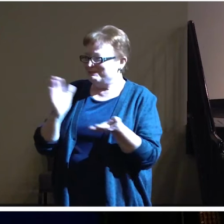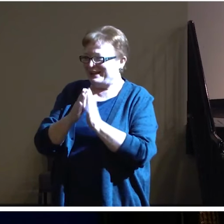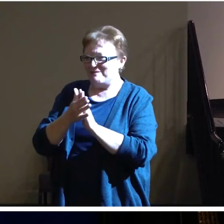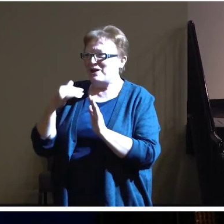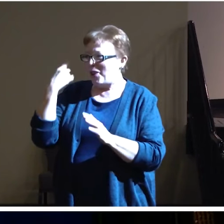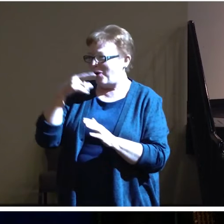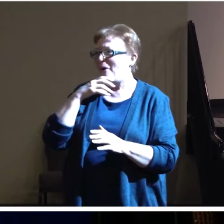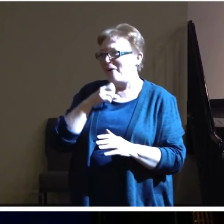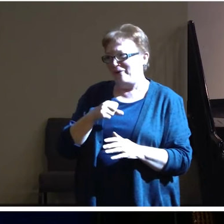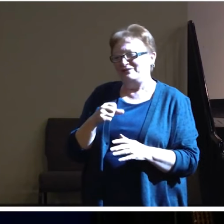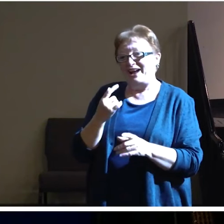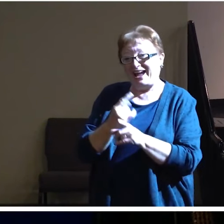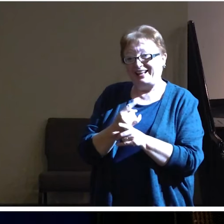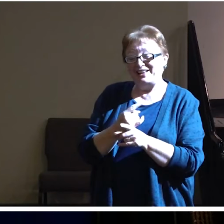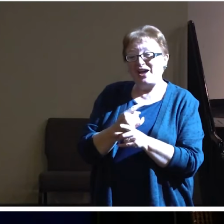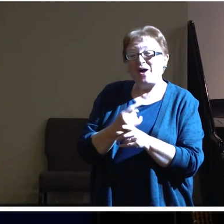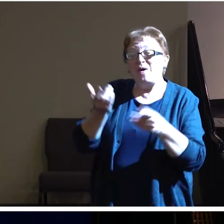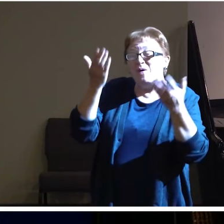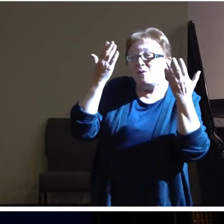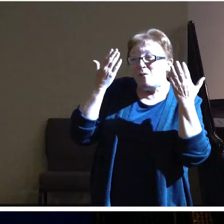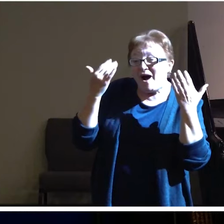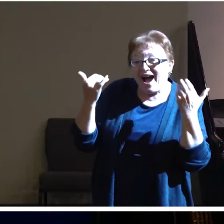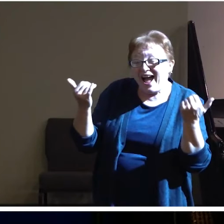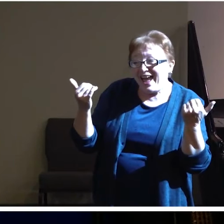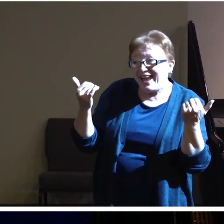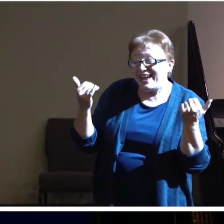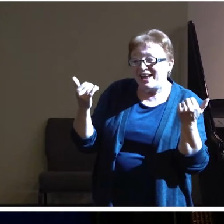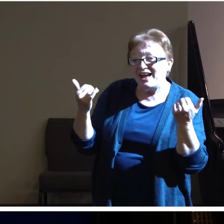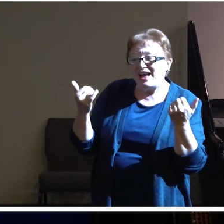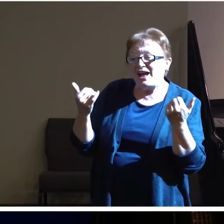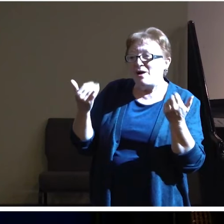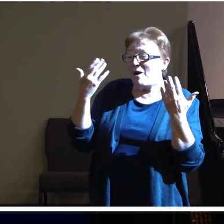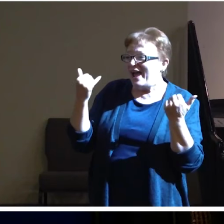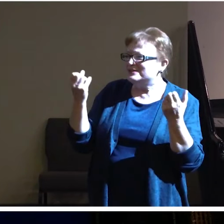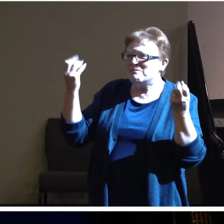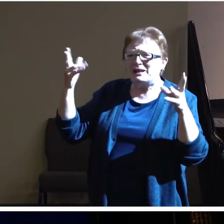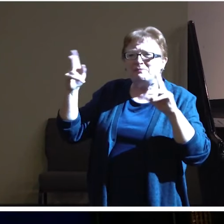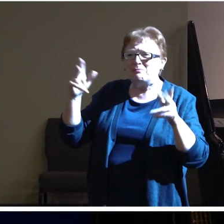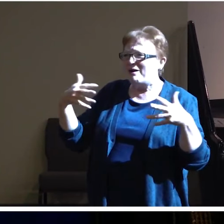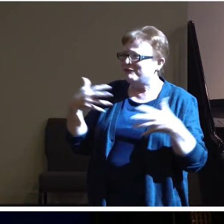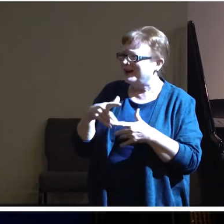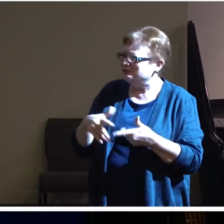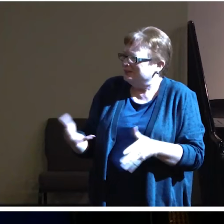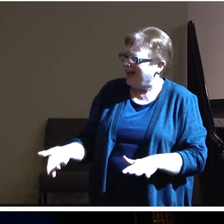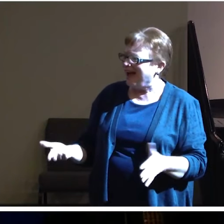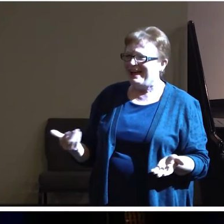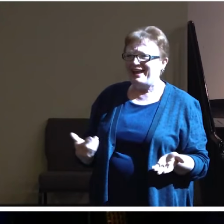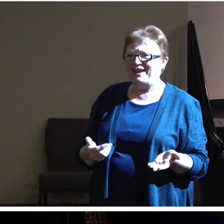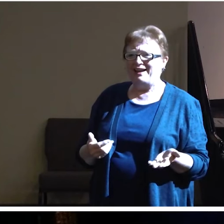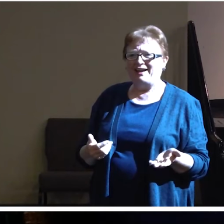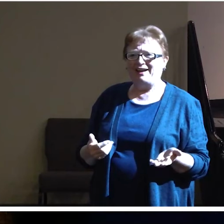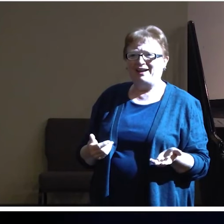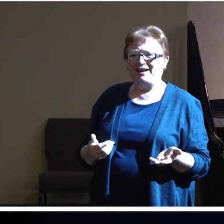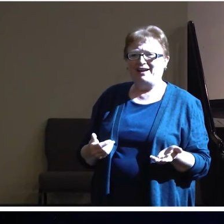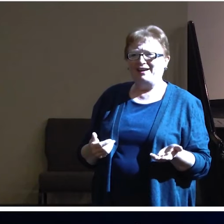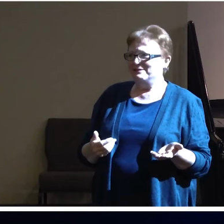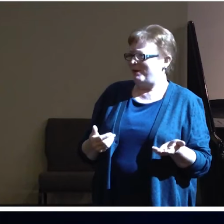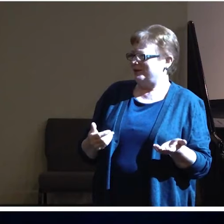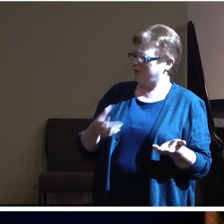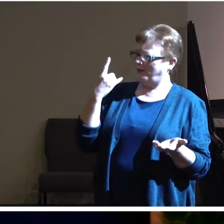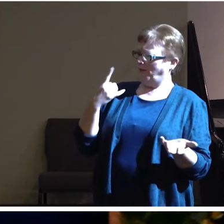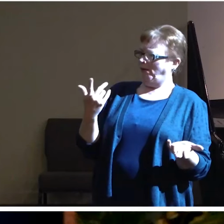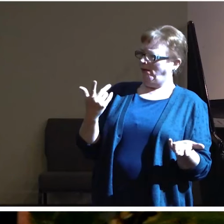But think about this. Why is it that so many people are afraid of dying? You might think, well, I'm afraid of dying. Why wouldn't you be afraid of dying?